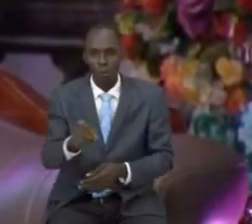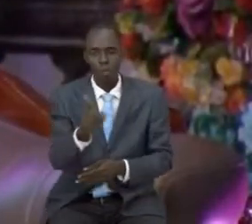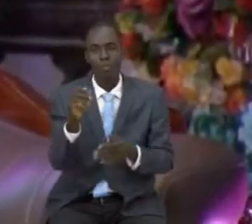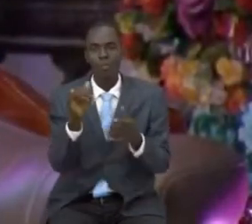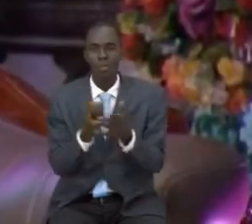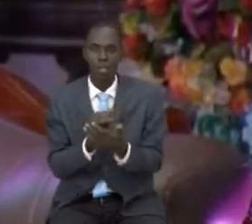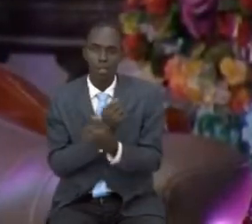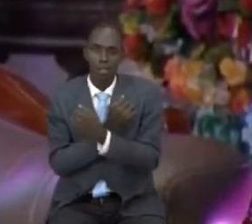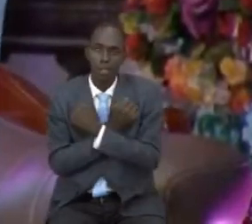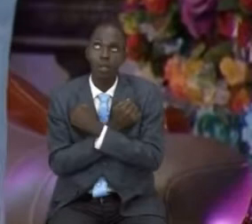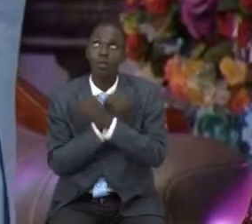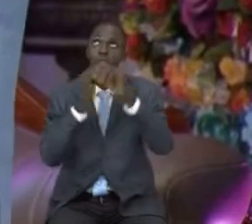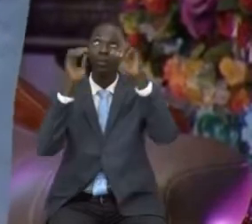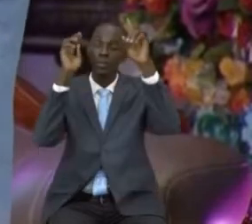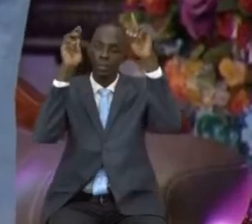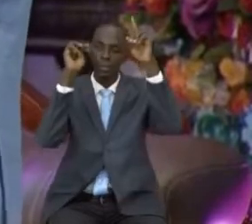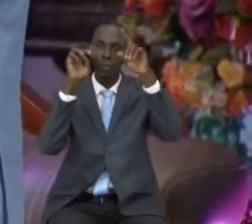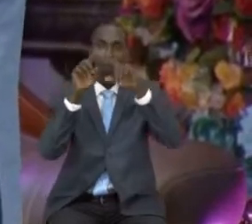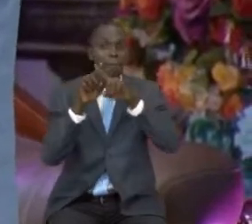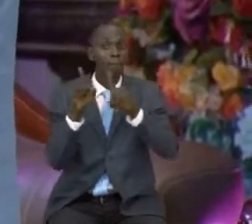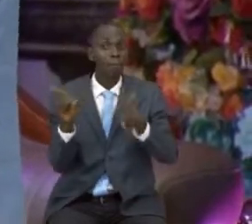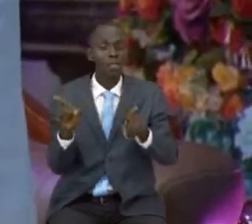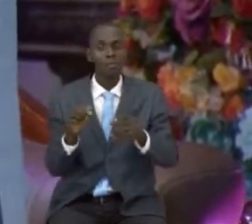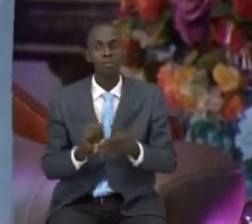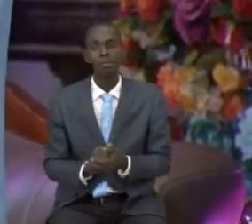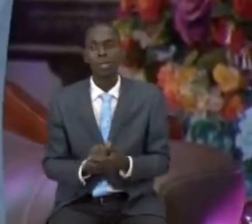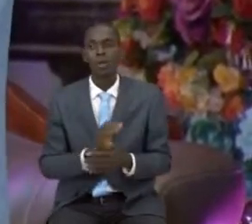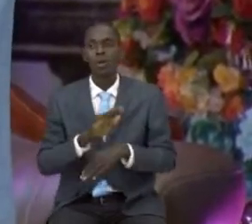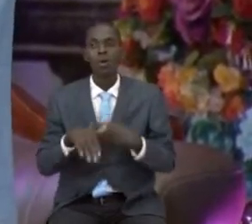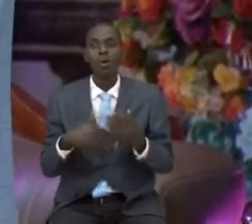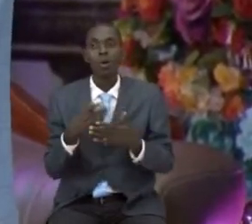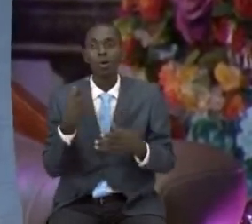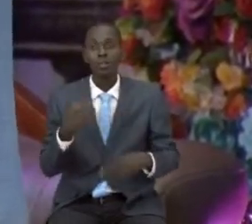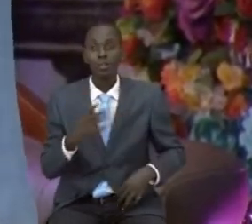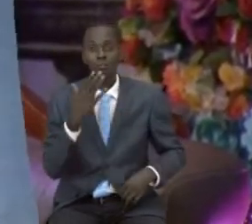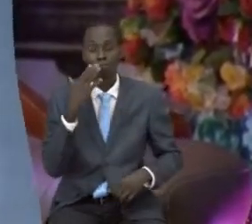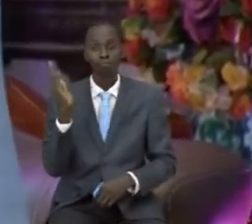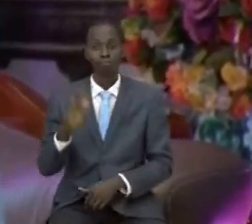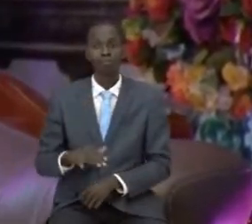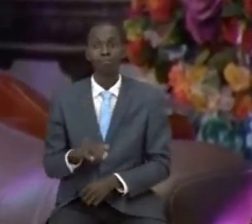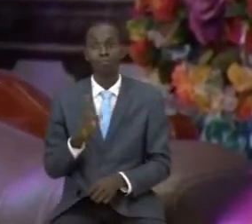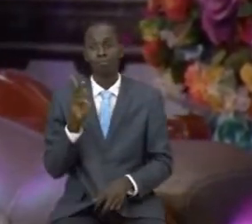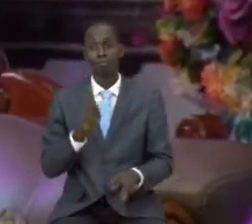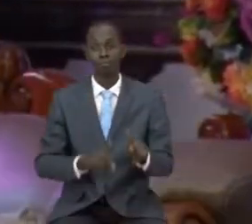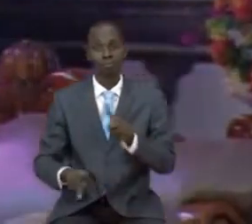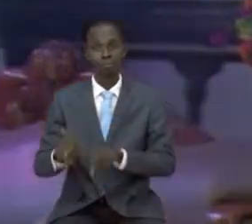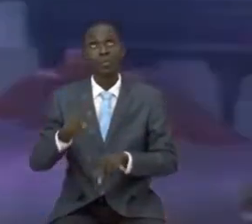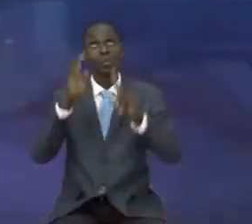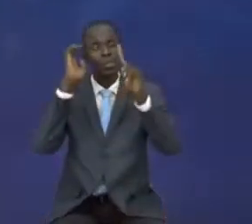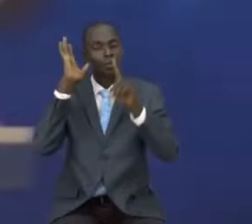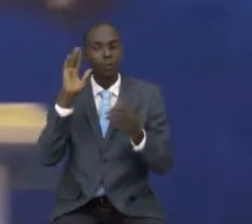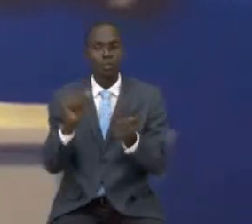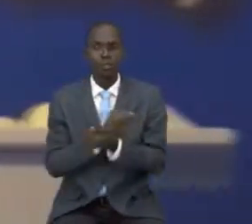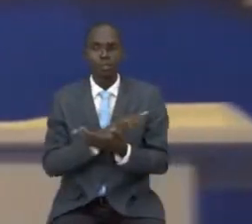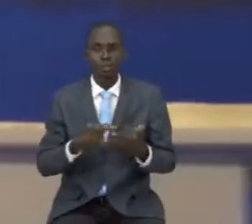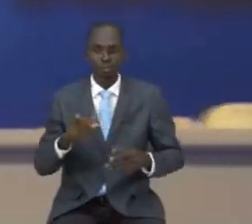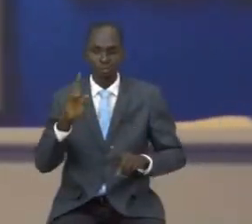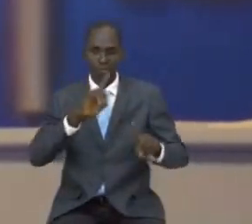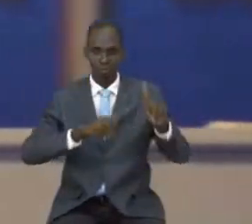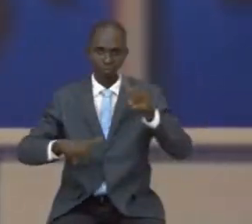him. But all the wicked he will destroy. I will not be